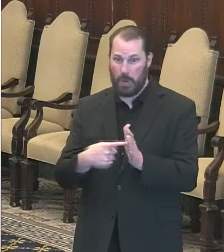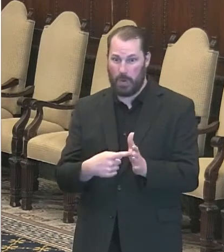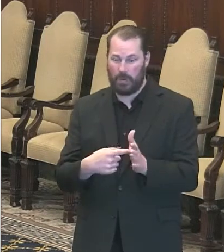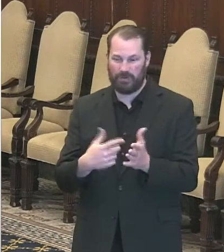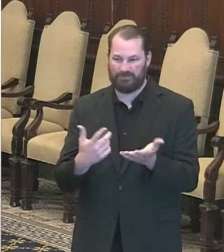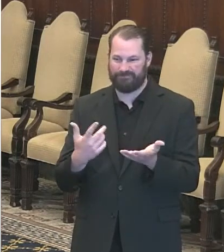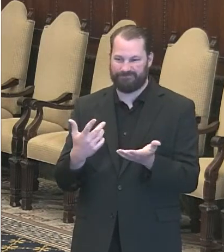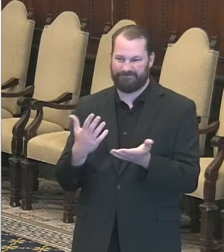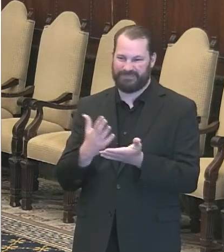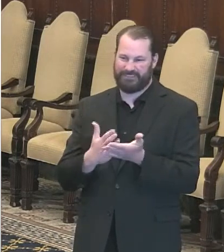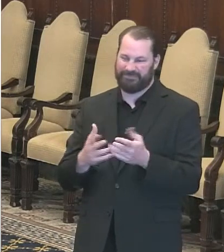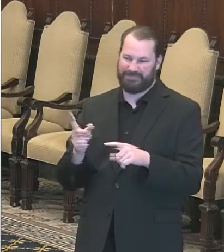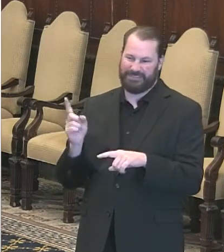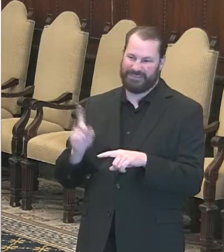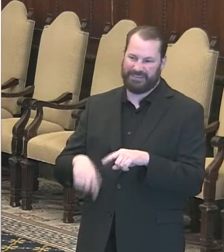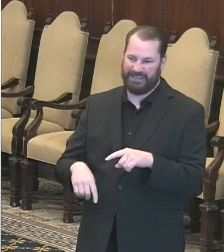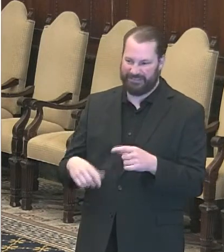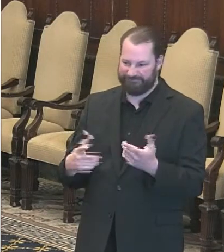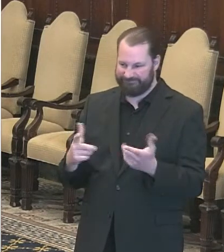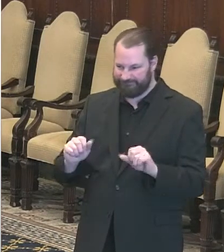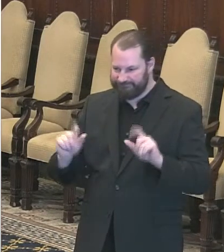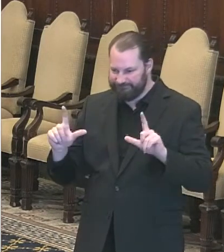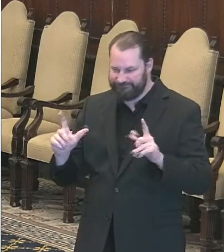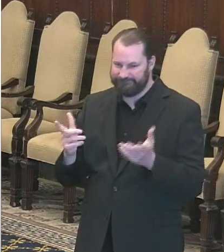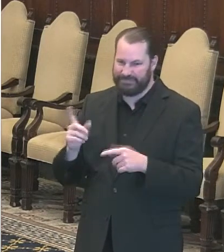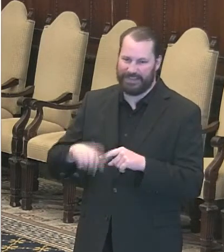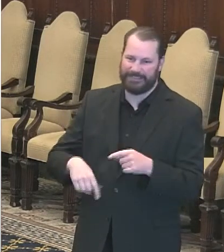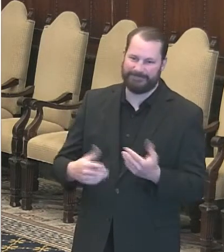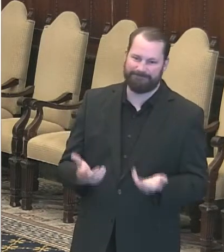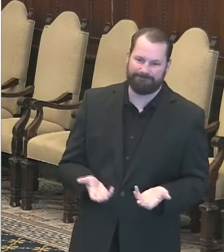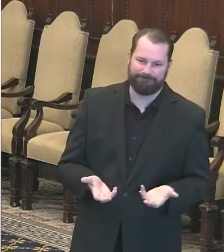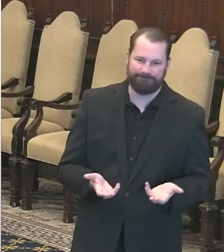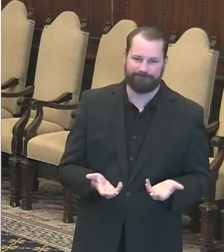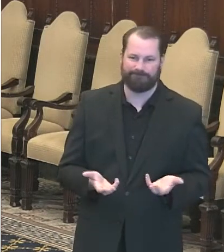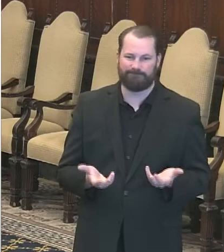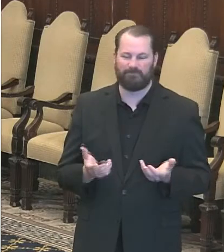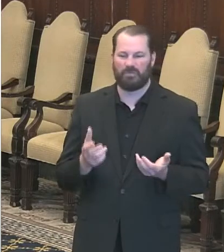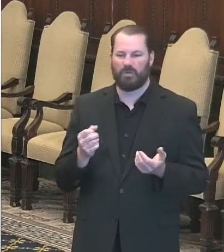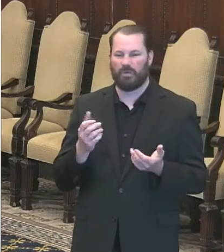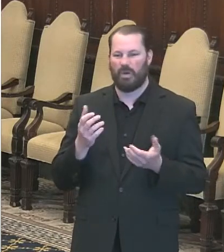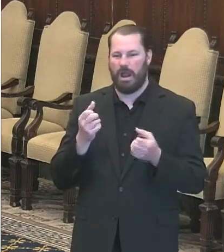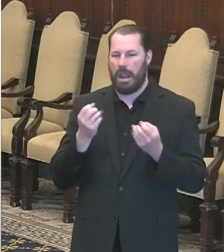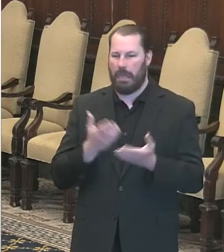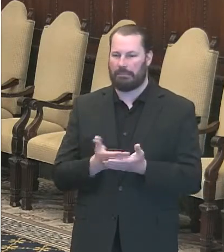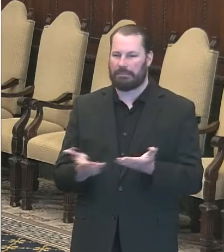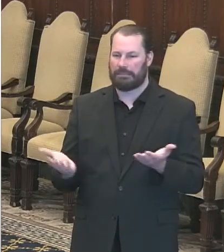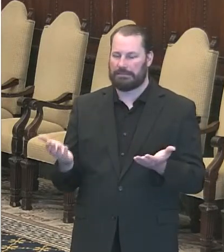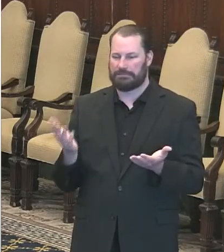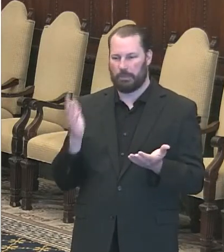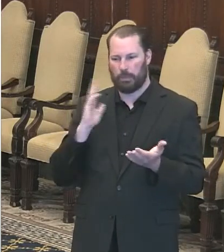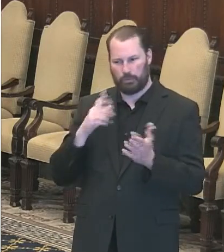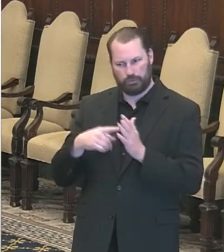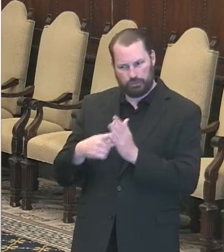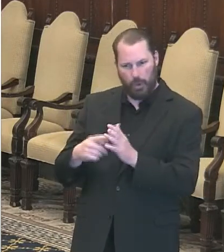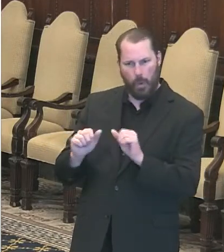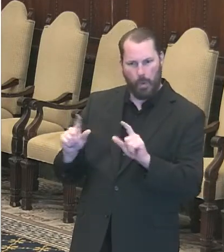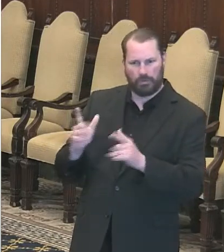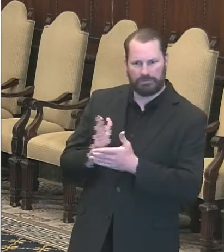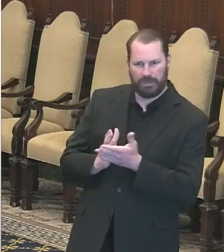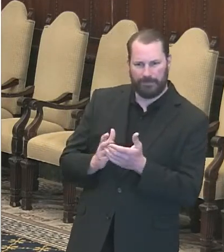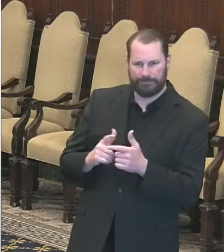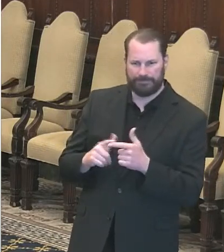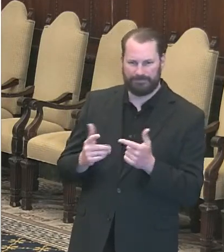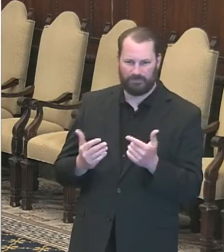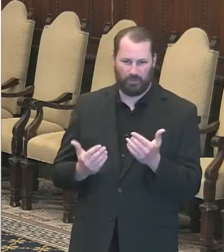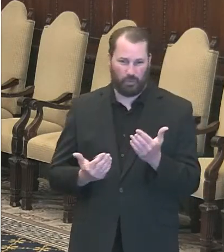a virtual experience. So I think you're going to see a lot of things that are tried and true, but you're also going to see some new things that the virtual